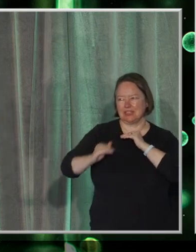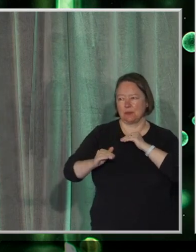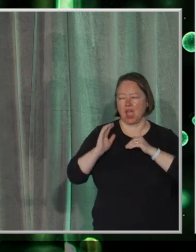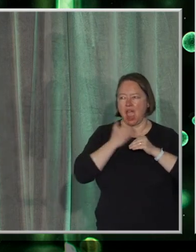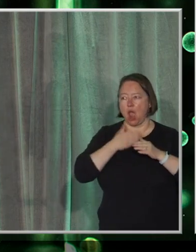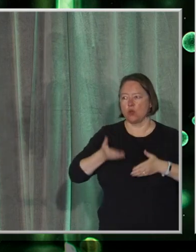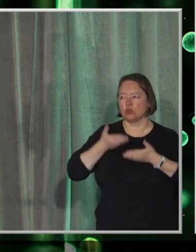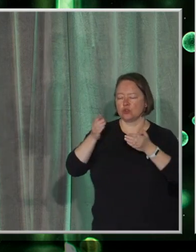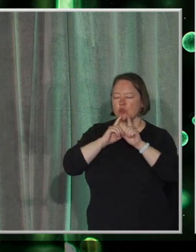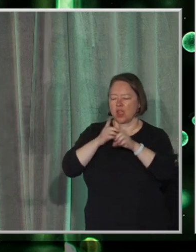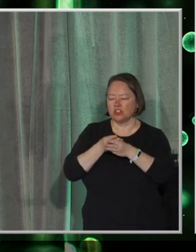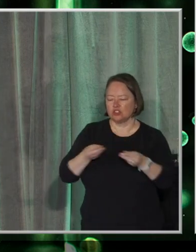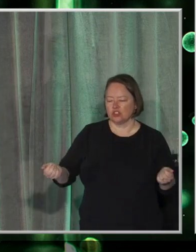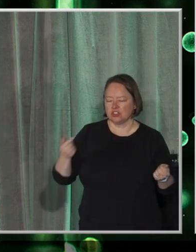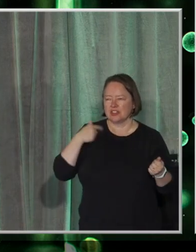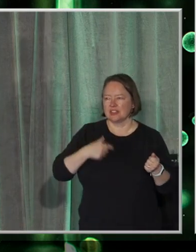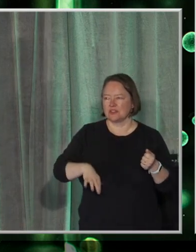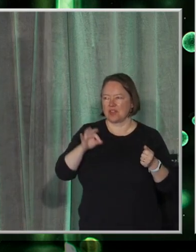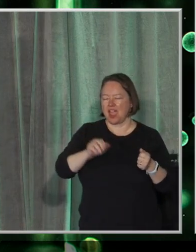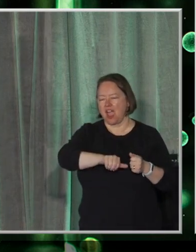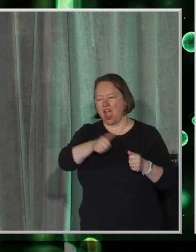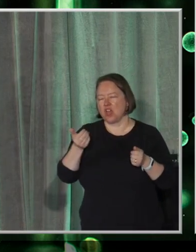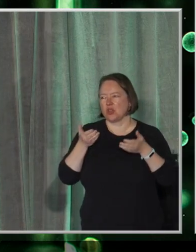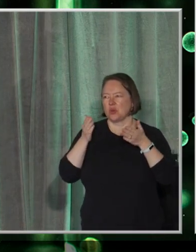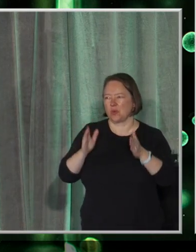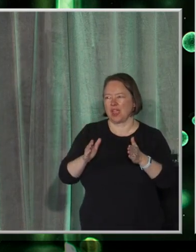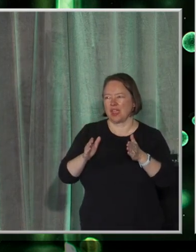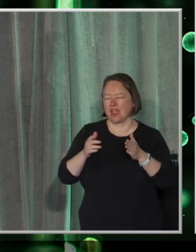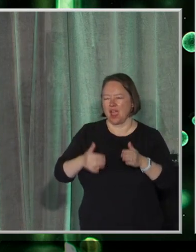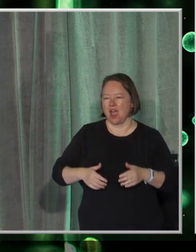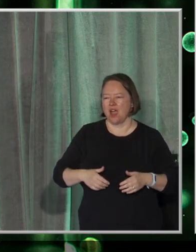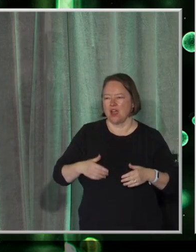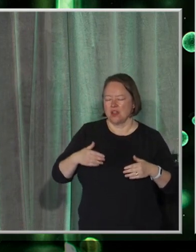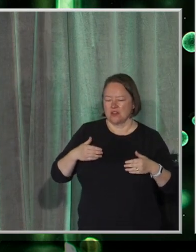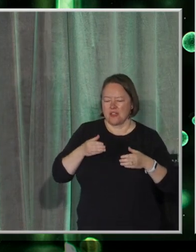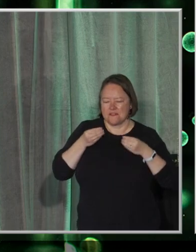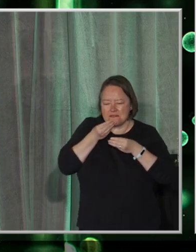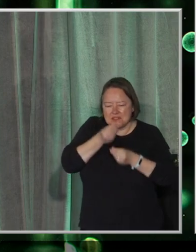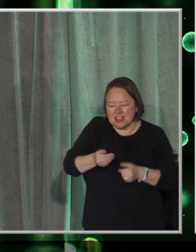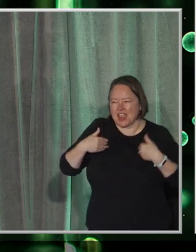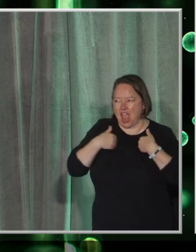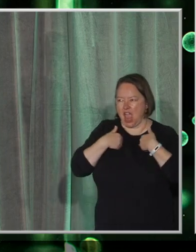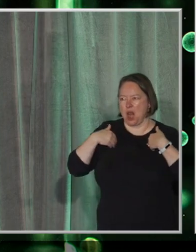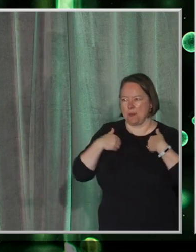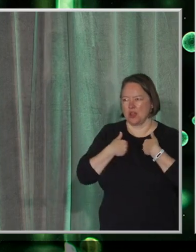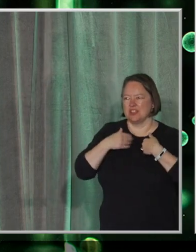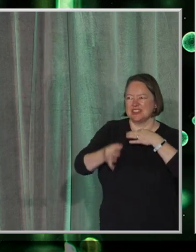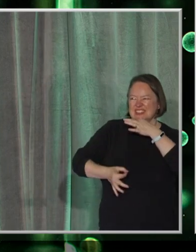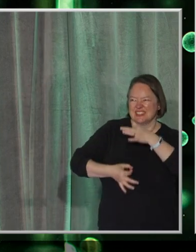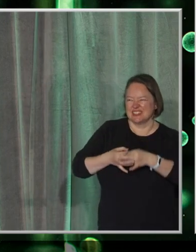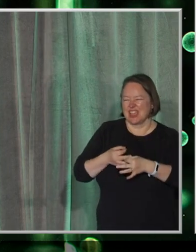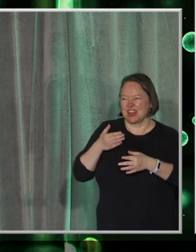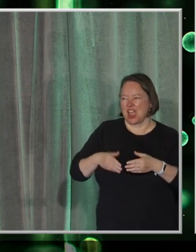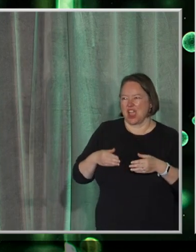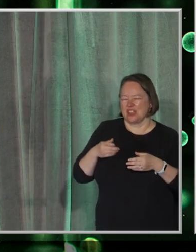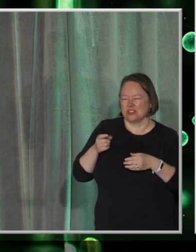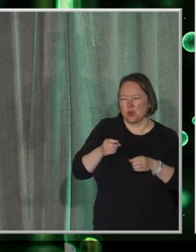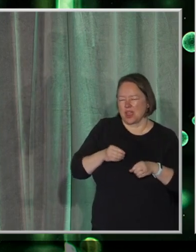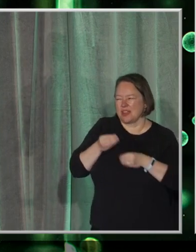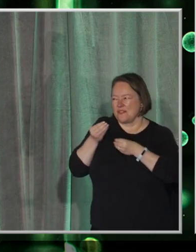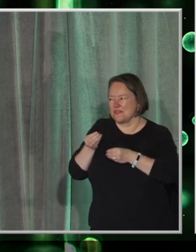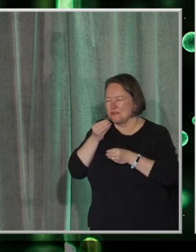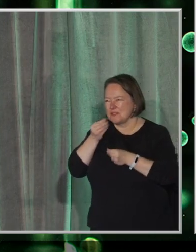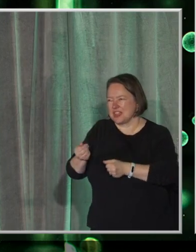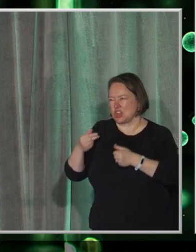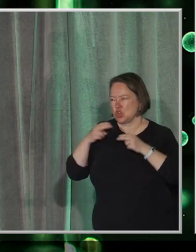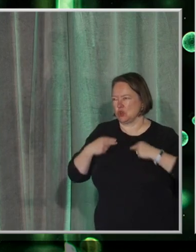is to find another better alternative of livestock feeding instead of integrating it with the human feeding, so that they can be